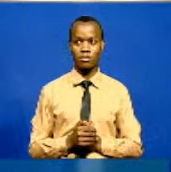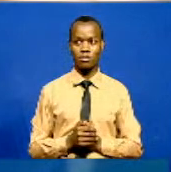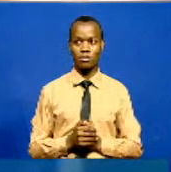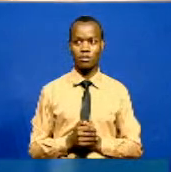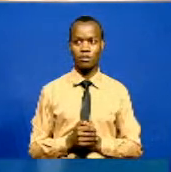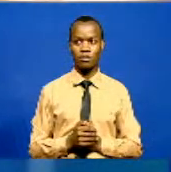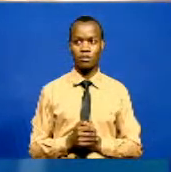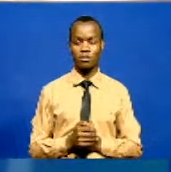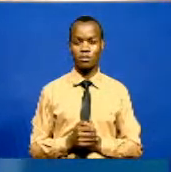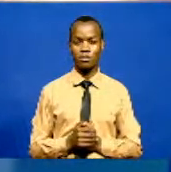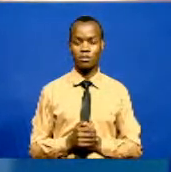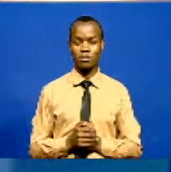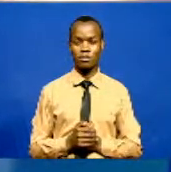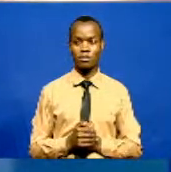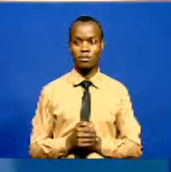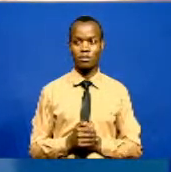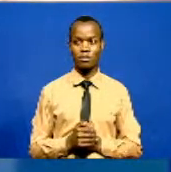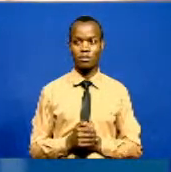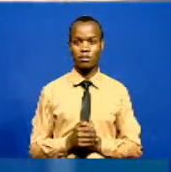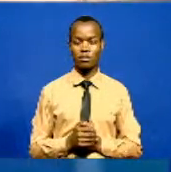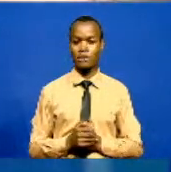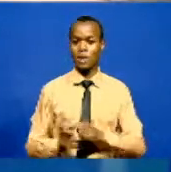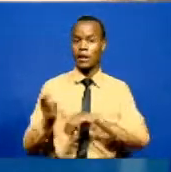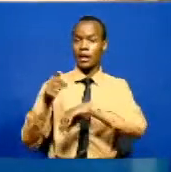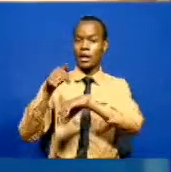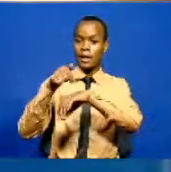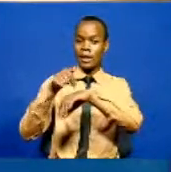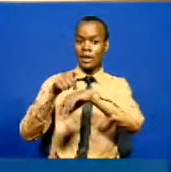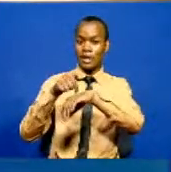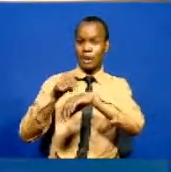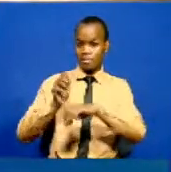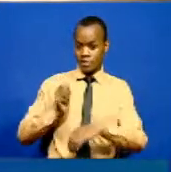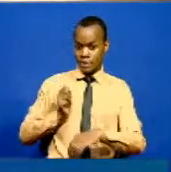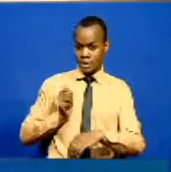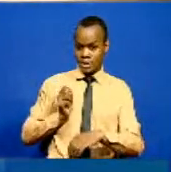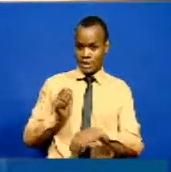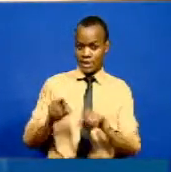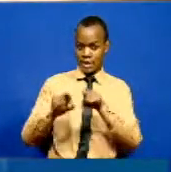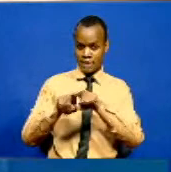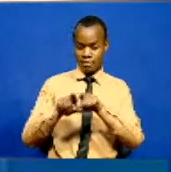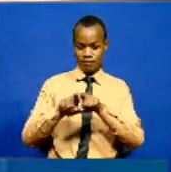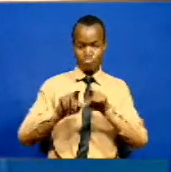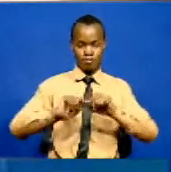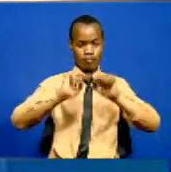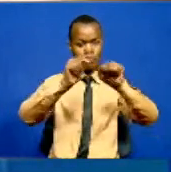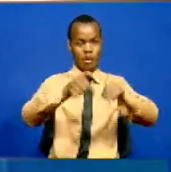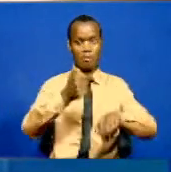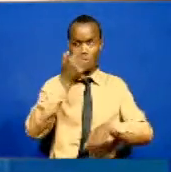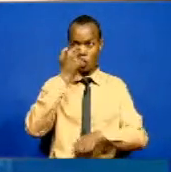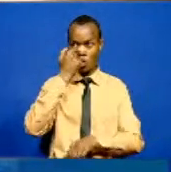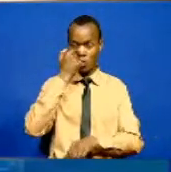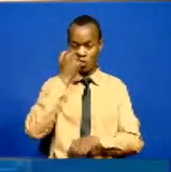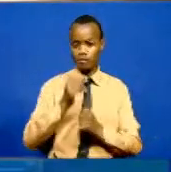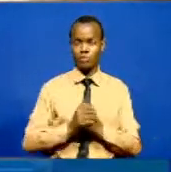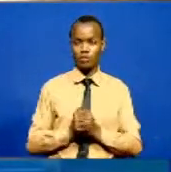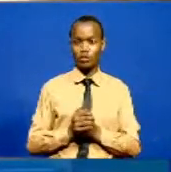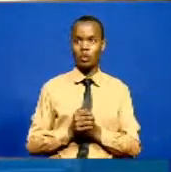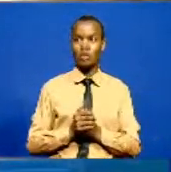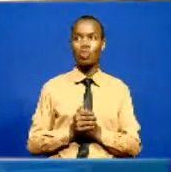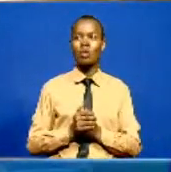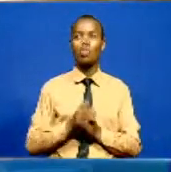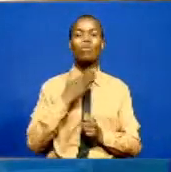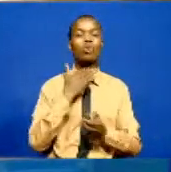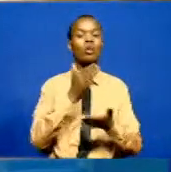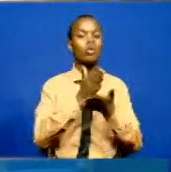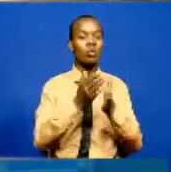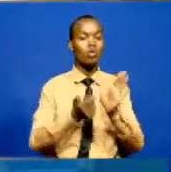In other words, when your sisters come home, let them see Mzee Simeon